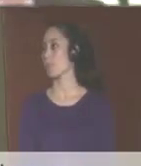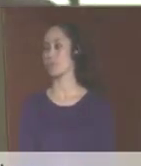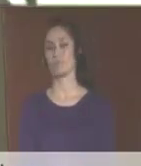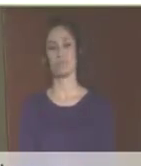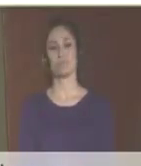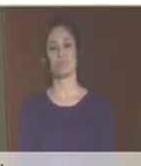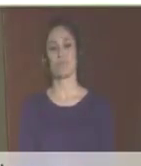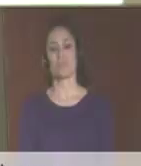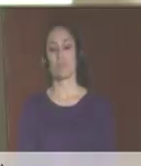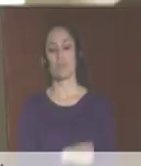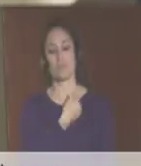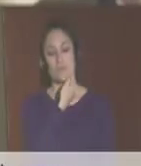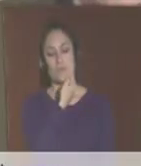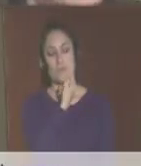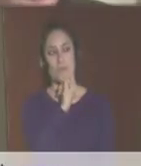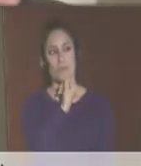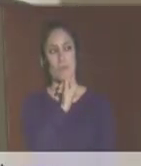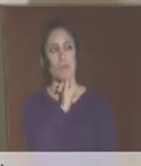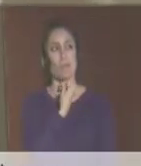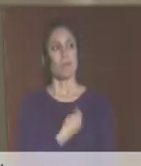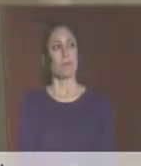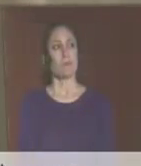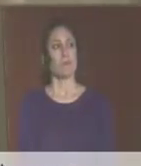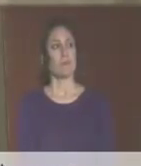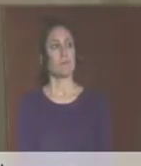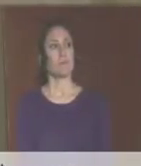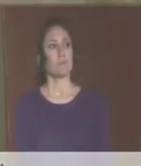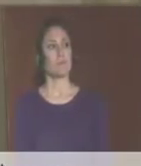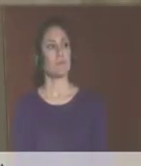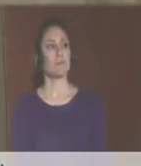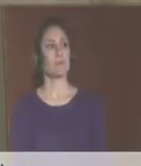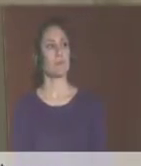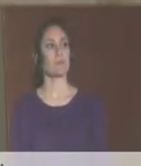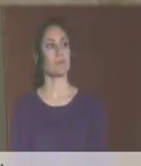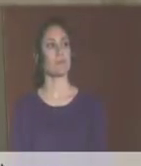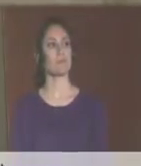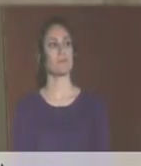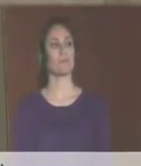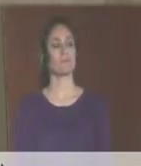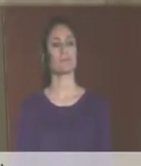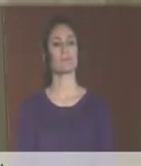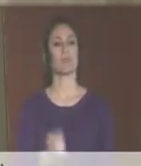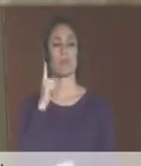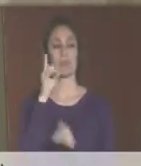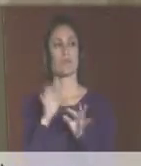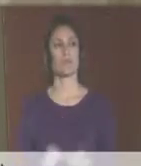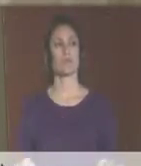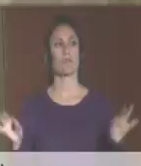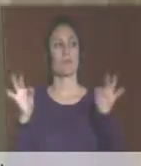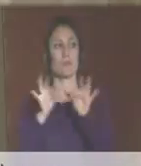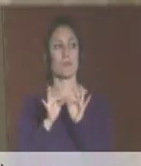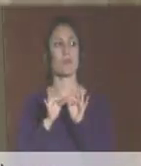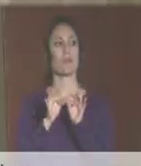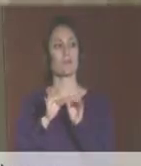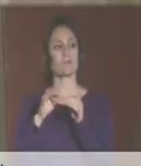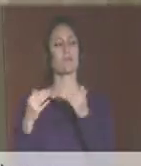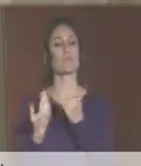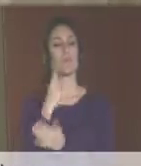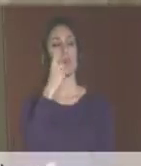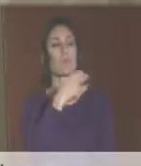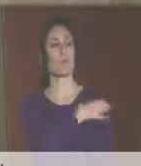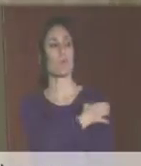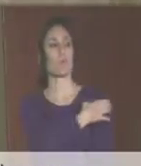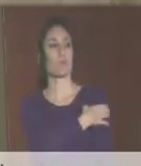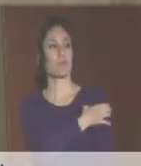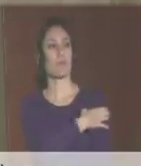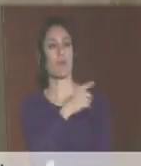I just wanted to share with you an experience that we had in Campinas, and it's important. And it is to create